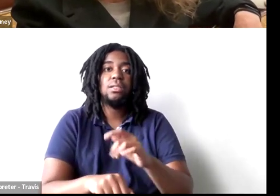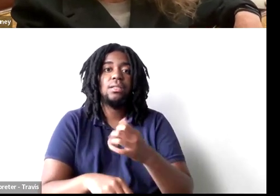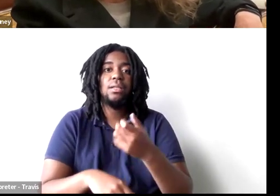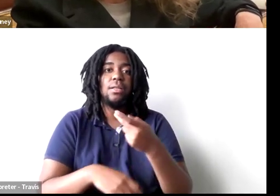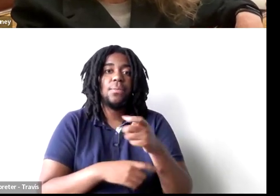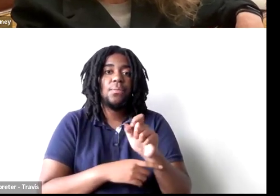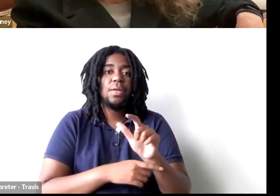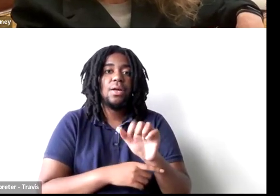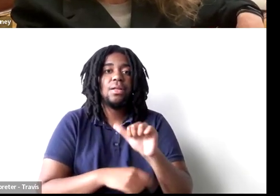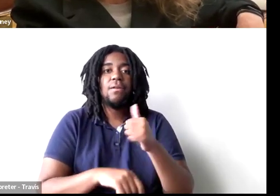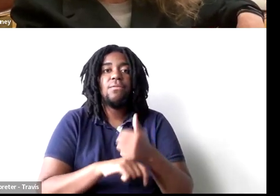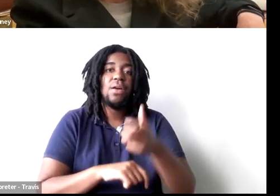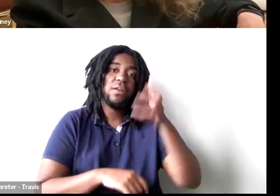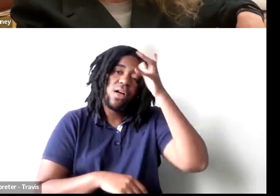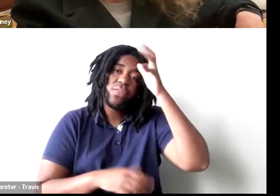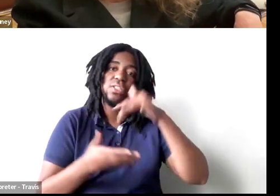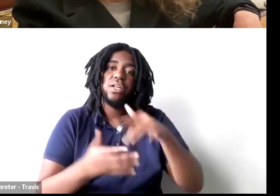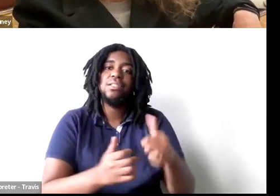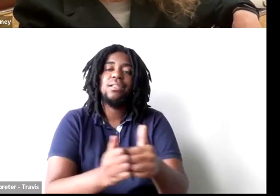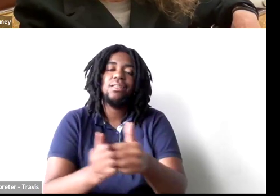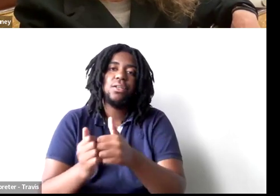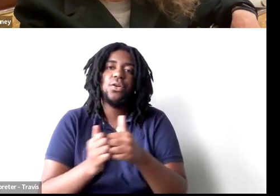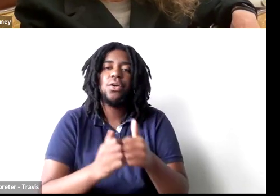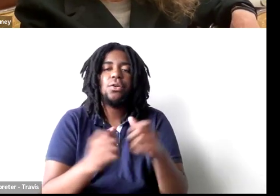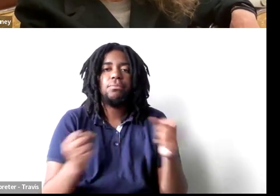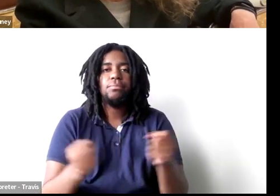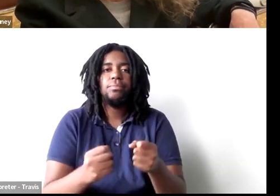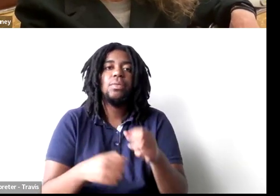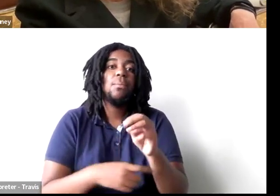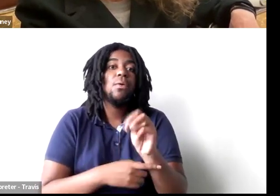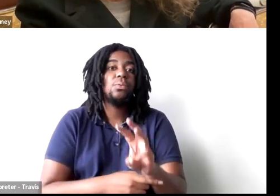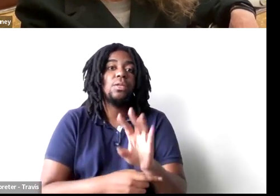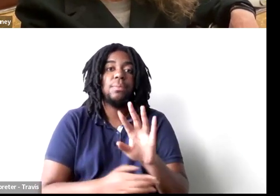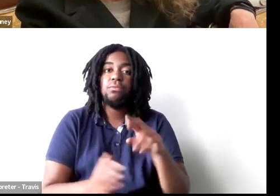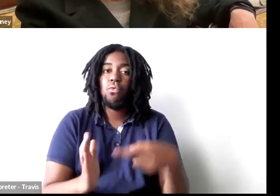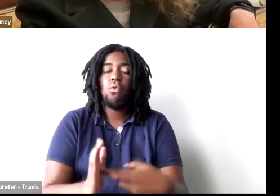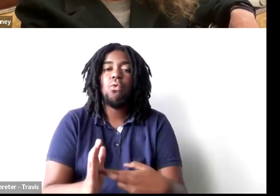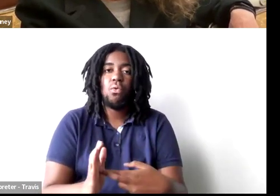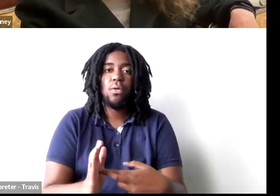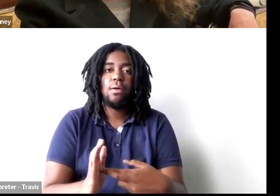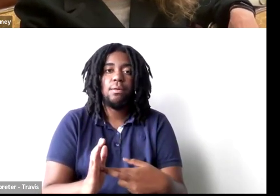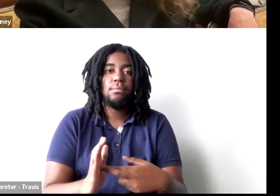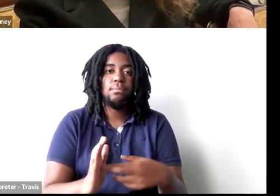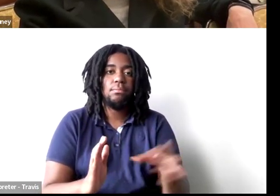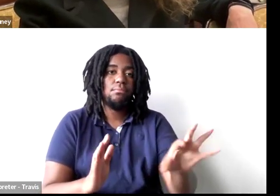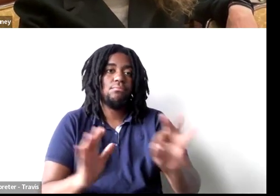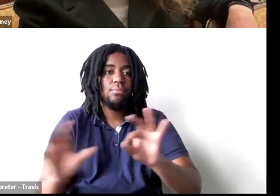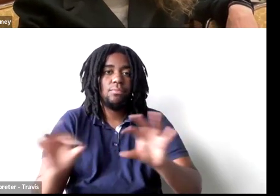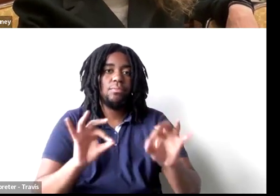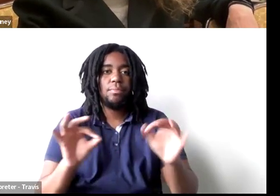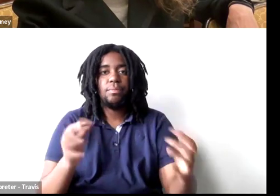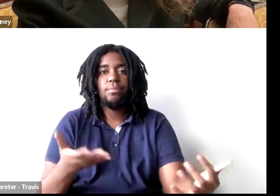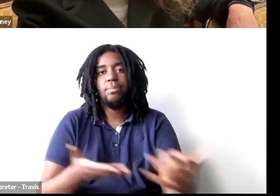and collected and were very enthusiastic about. And of course, Moses Williams' role in assembling the mastodon